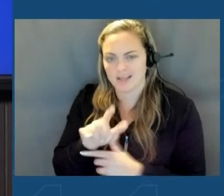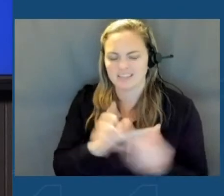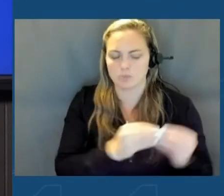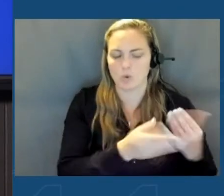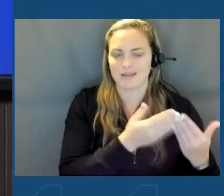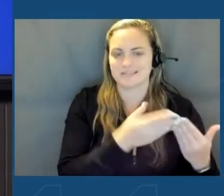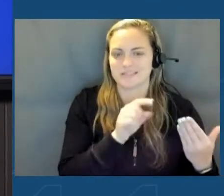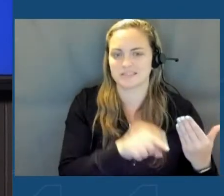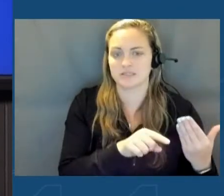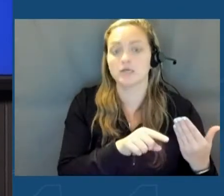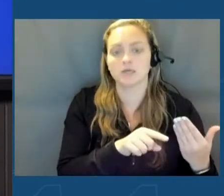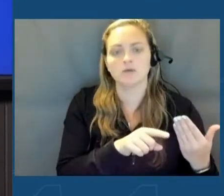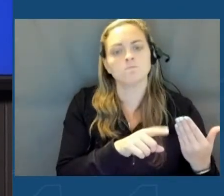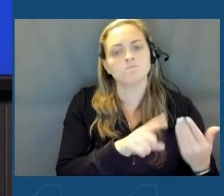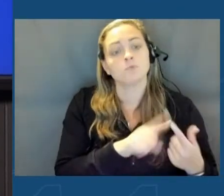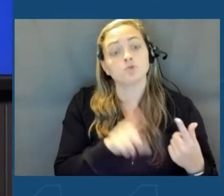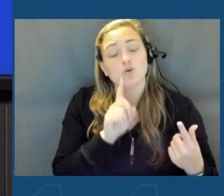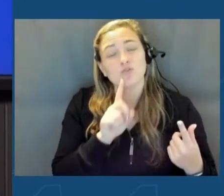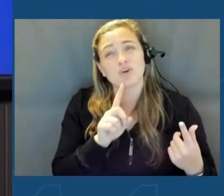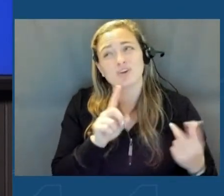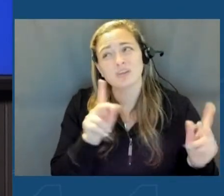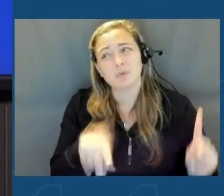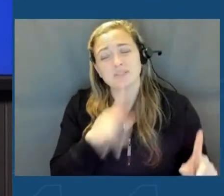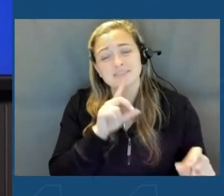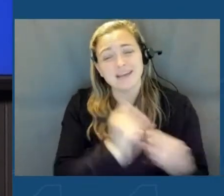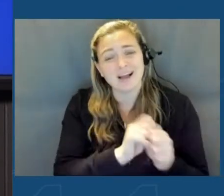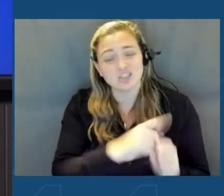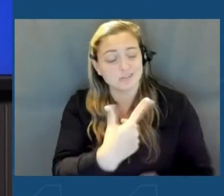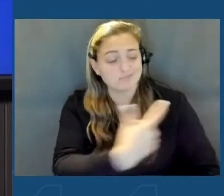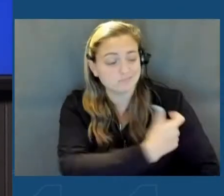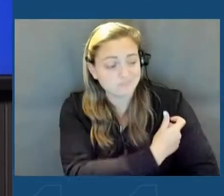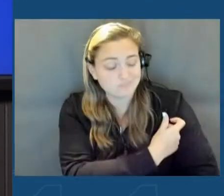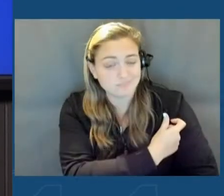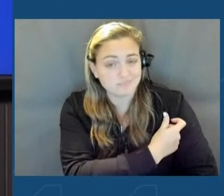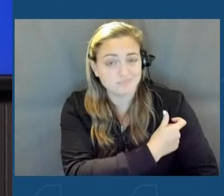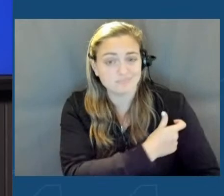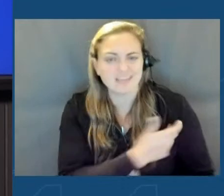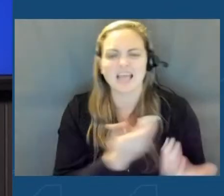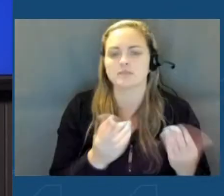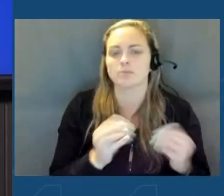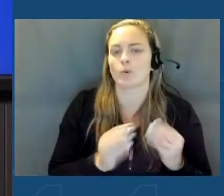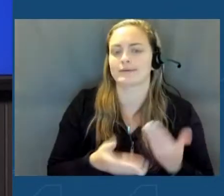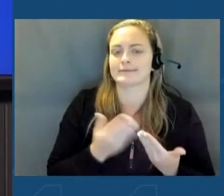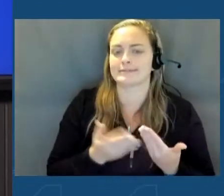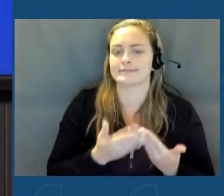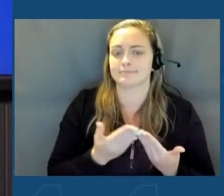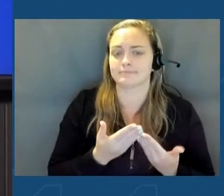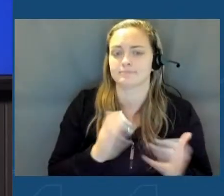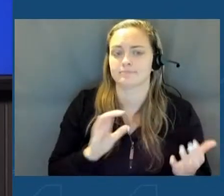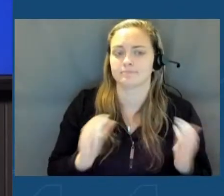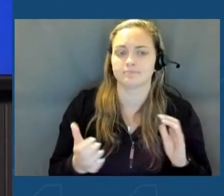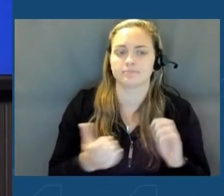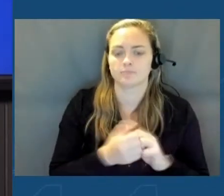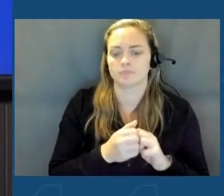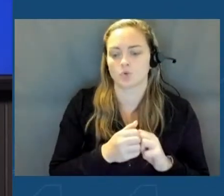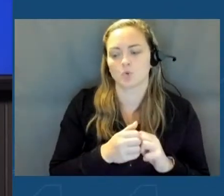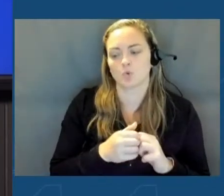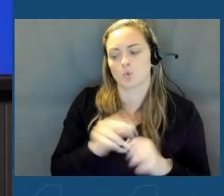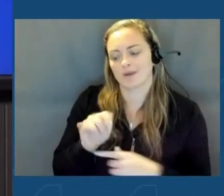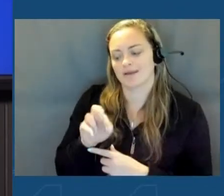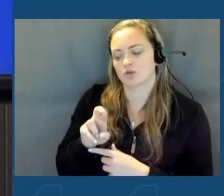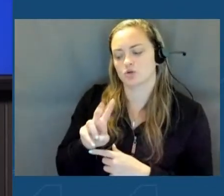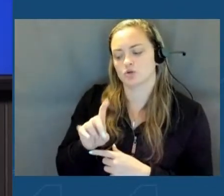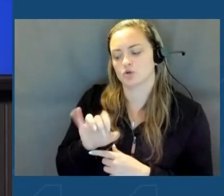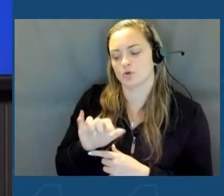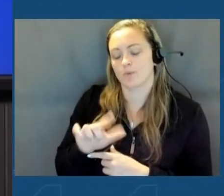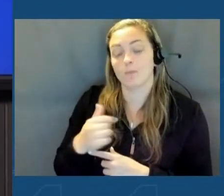So for the person administering the dose, it's easier to administer than sub-Q than intradermal. But